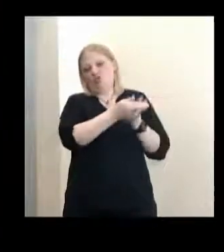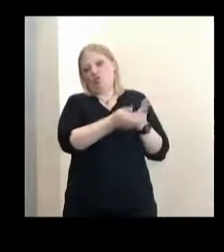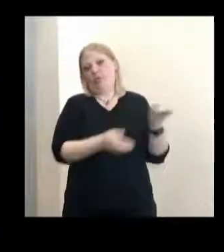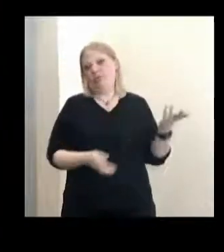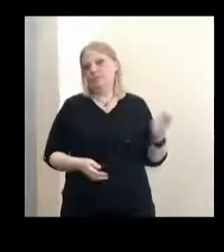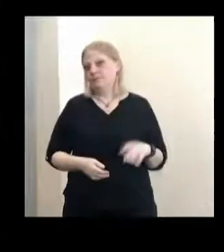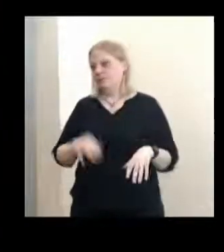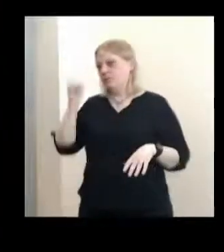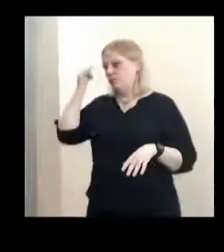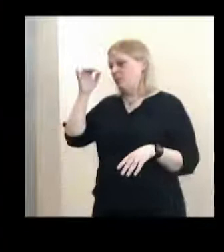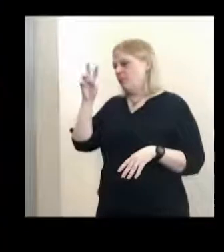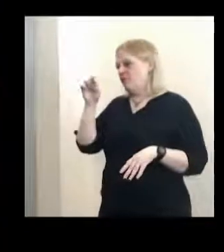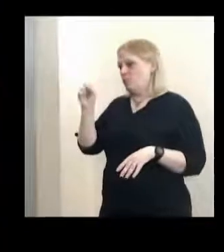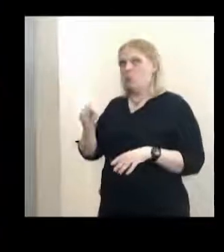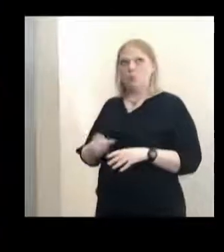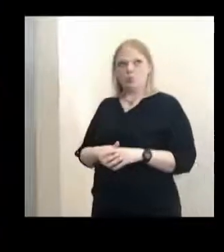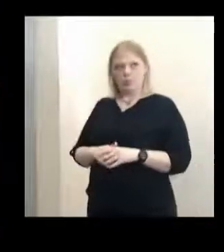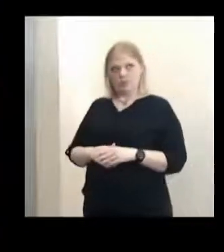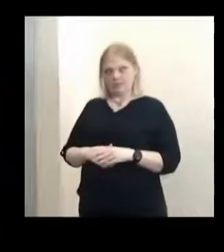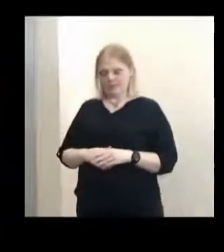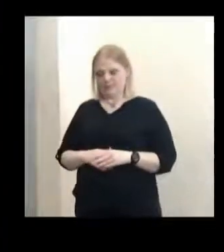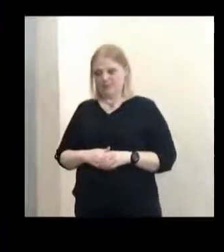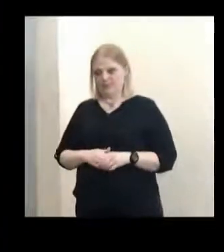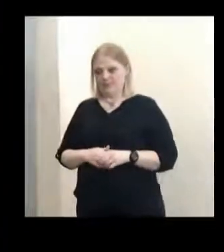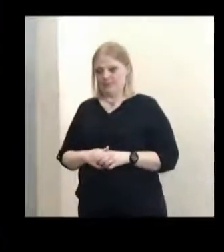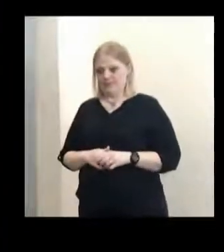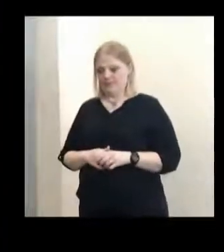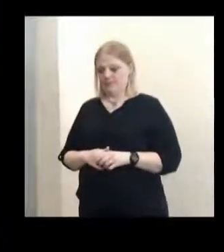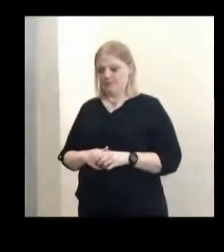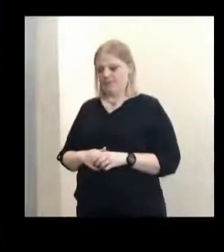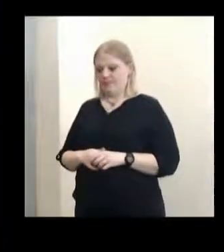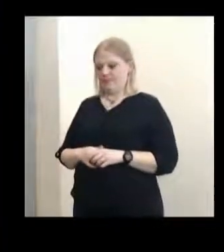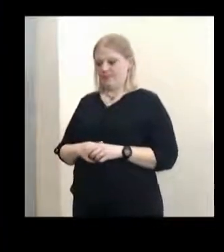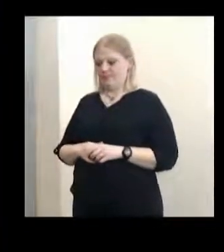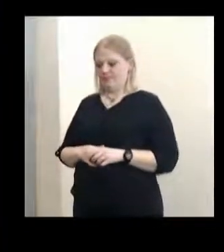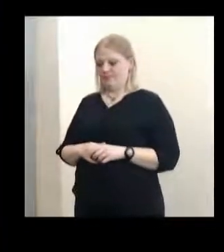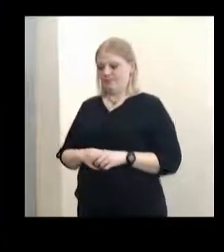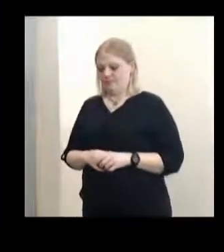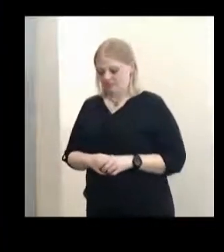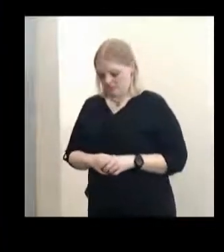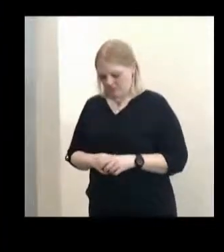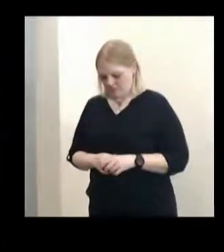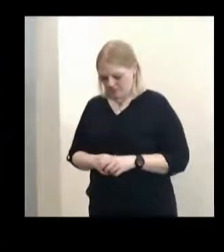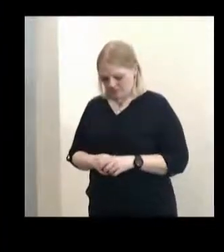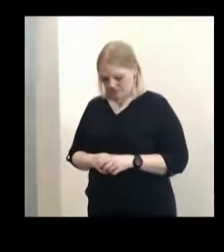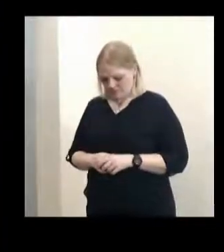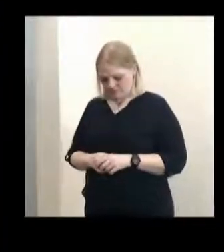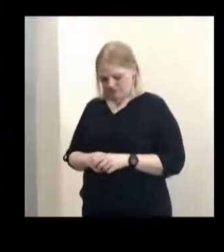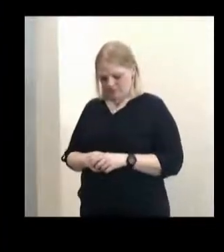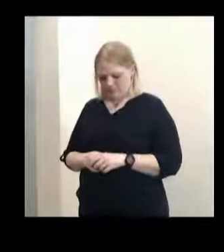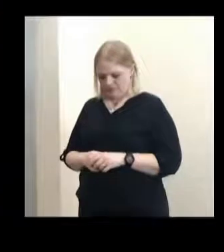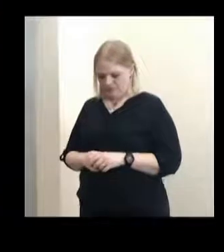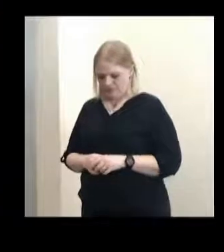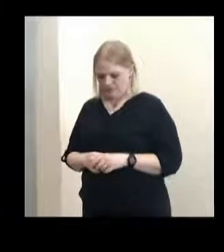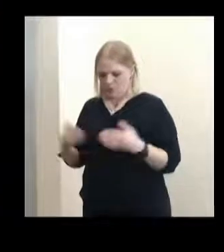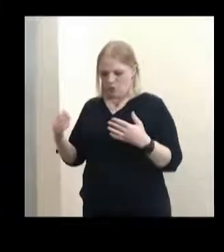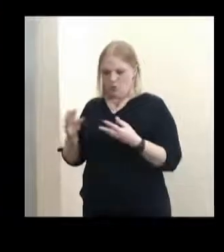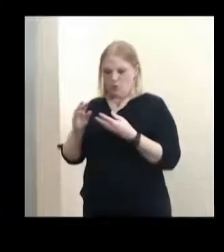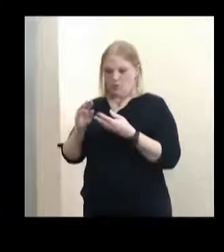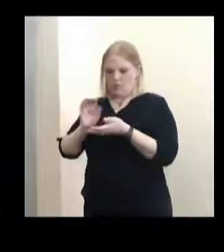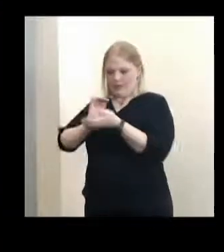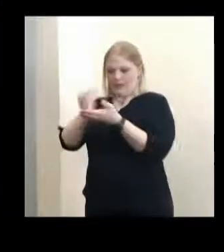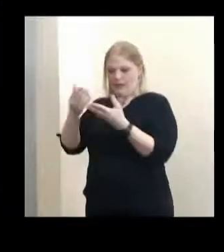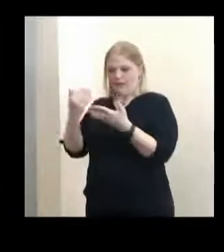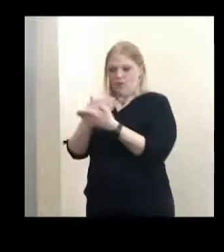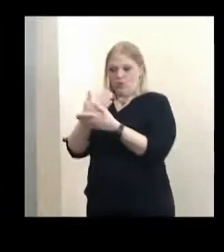Buffalo News, Sandra Tan. Hi, Mark. The number of new vaccine doses that Erie County has been getting